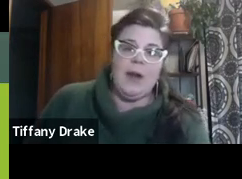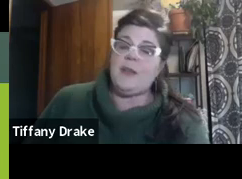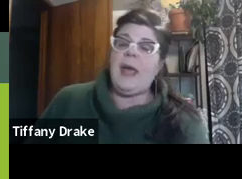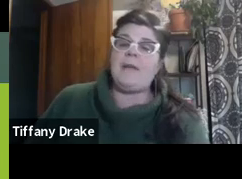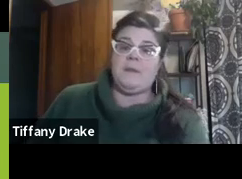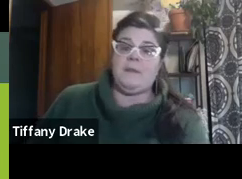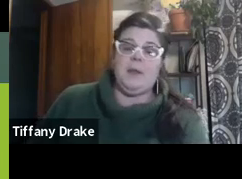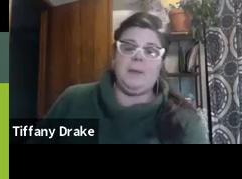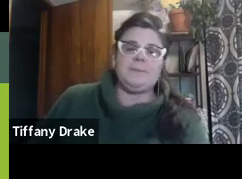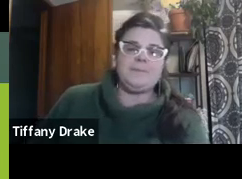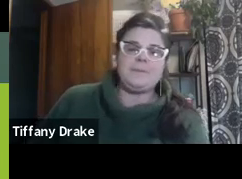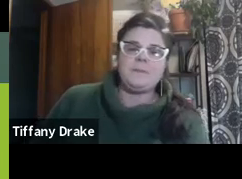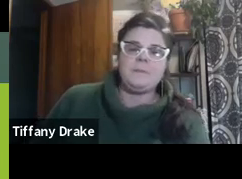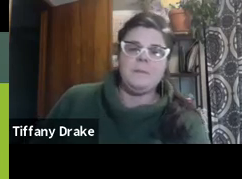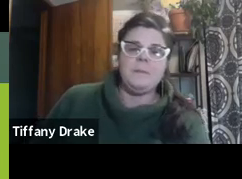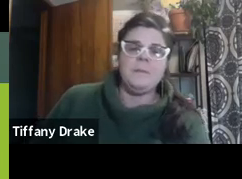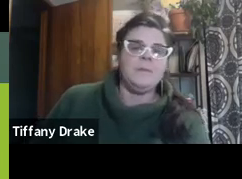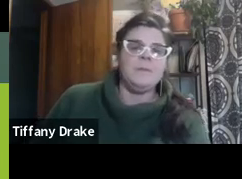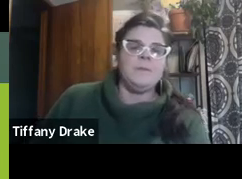or to have a sibling.